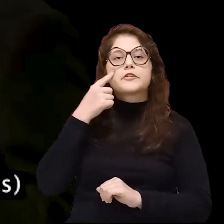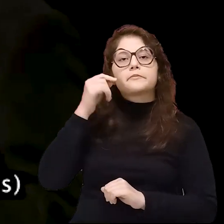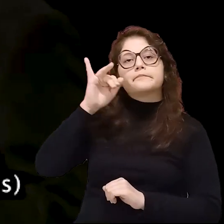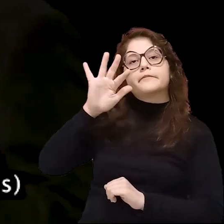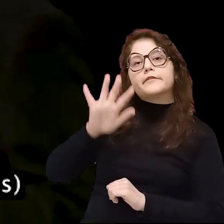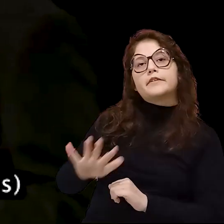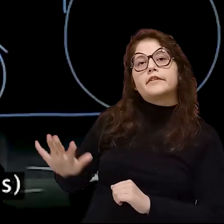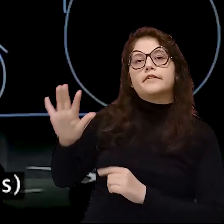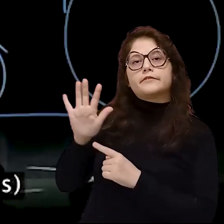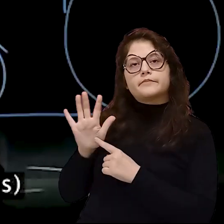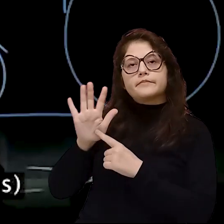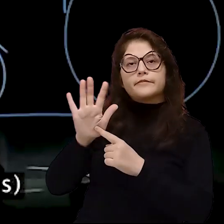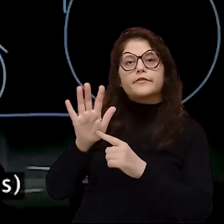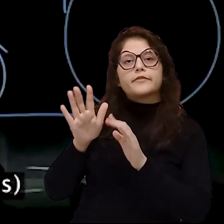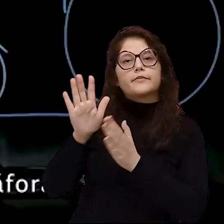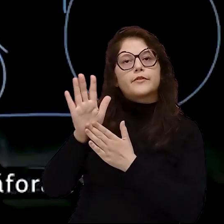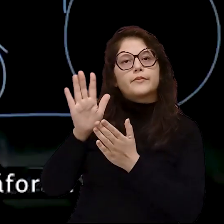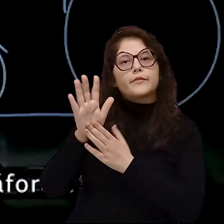then.